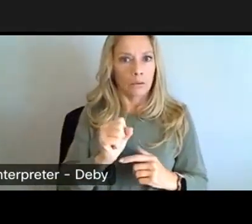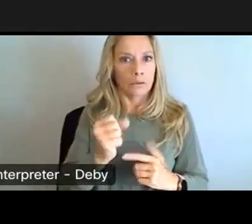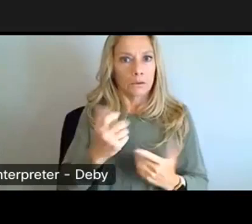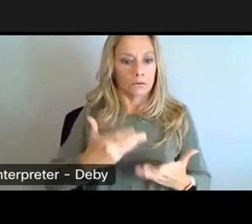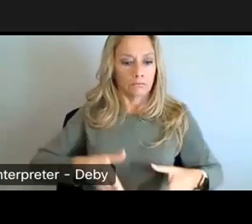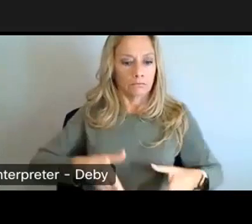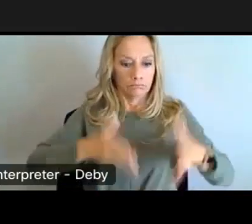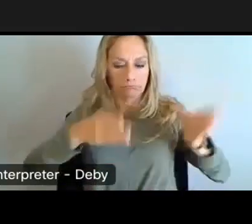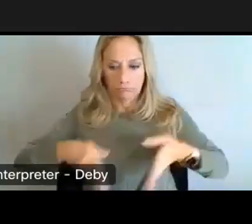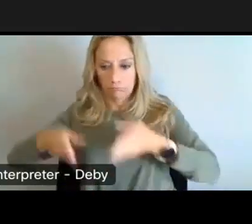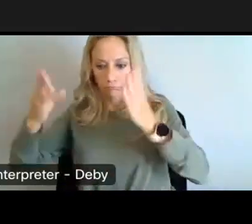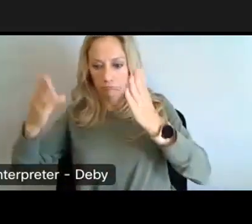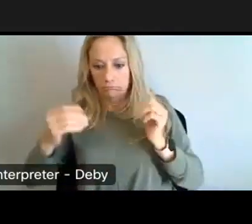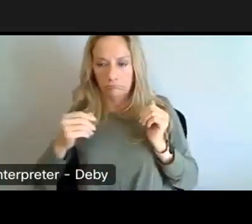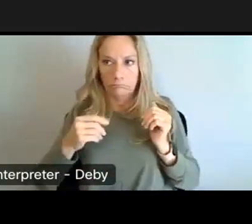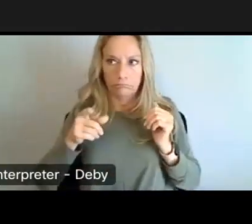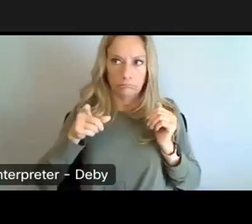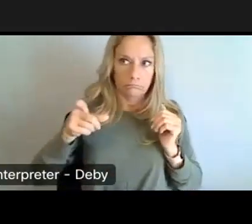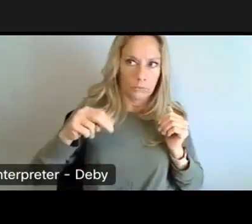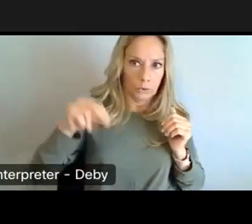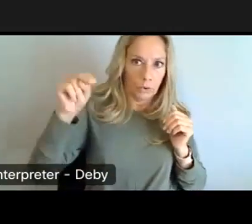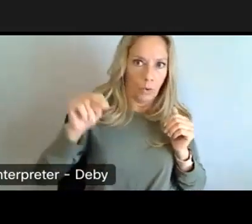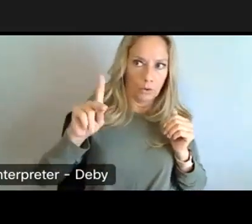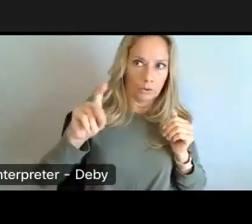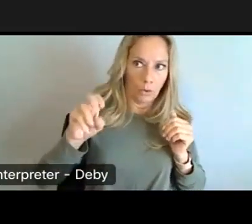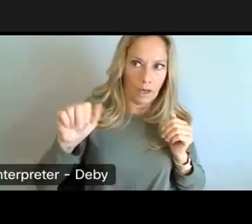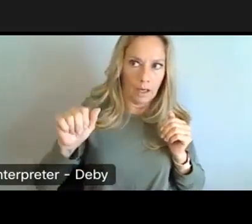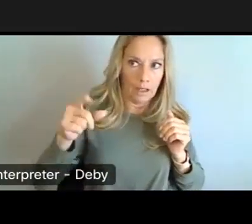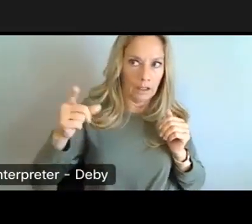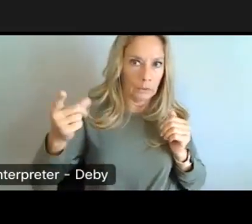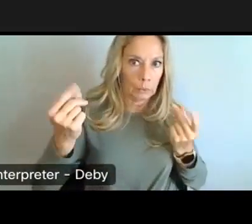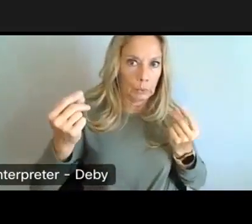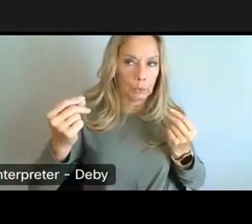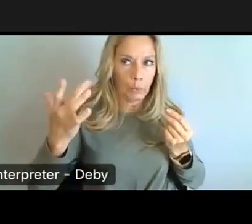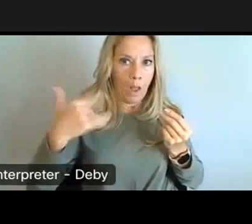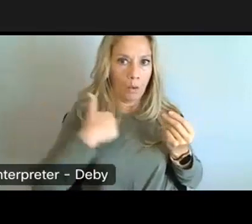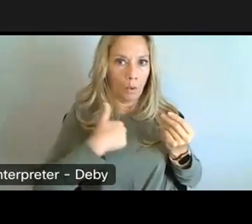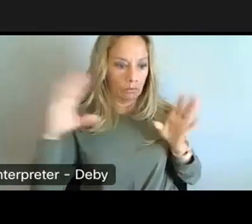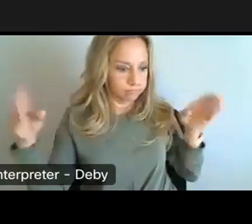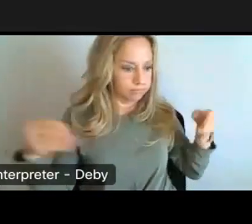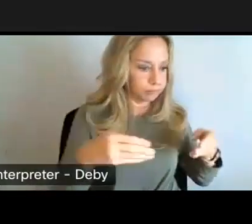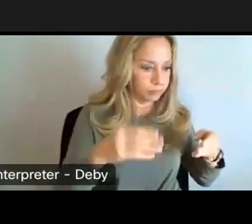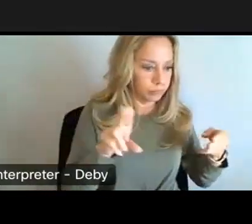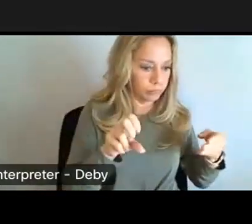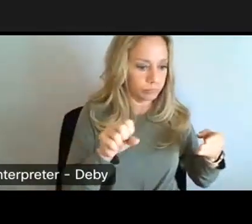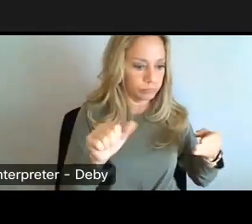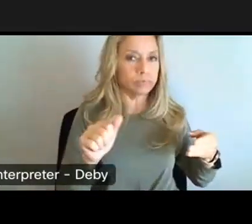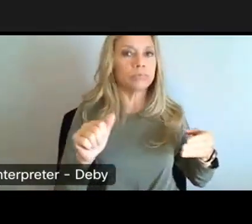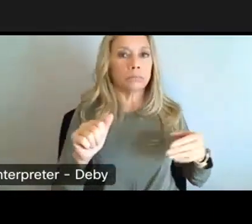we didn't know what North Korea was going to do with our attention elsewhere. So we started running real world missions very close to the